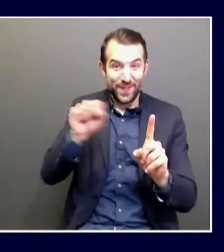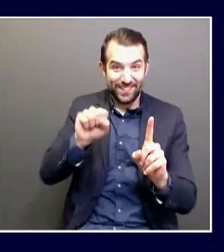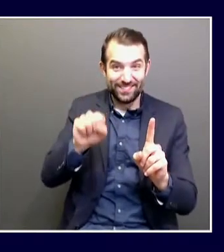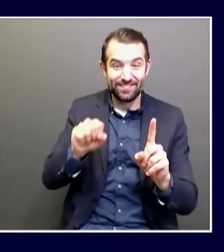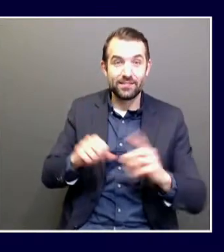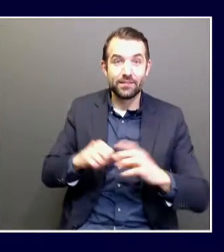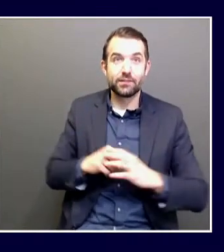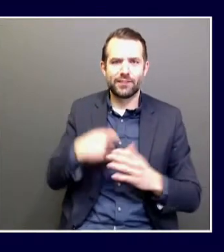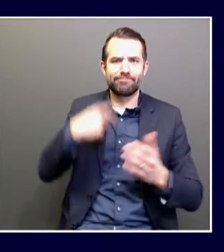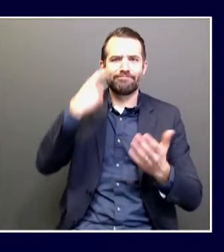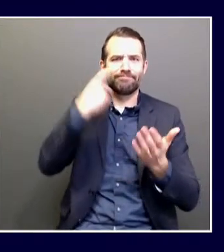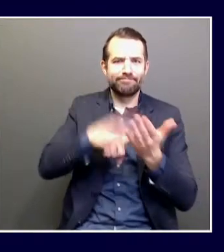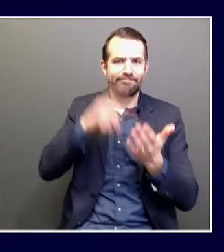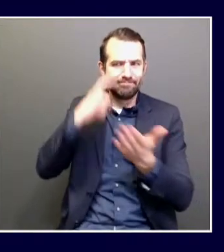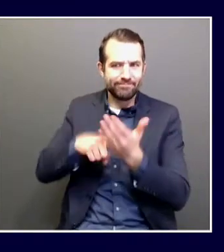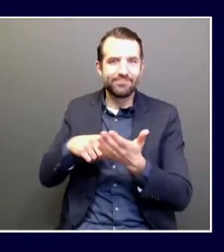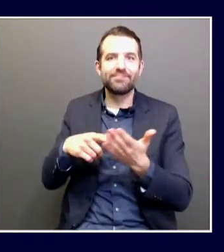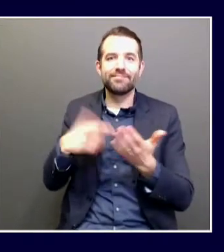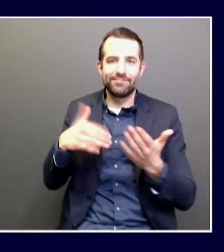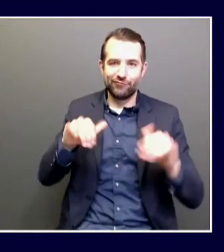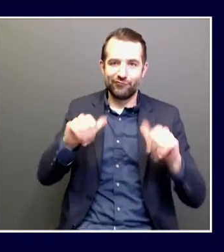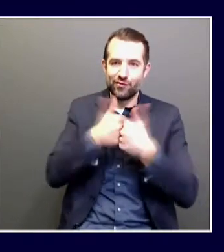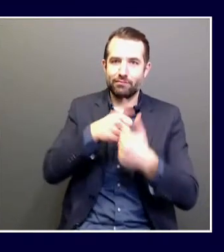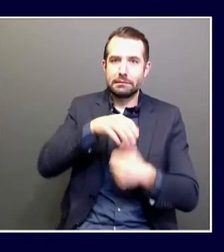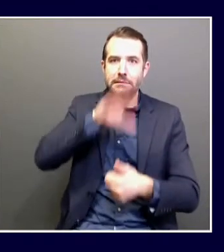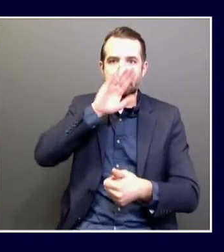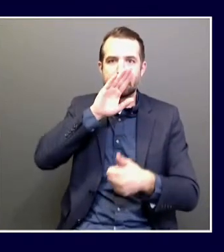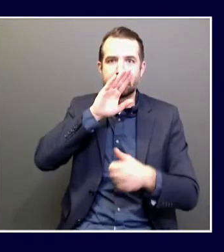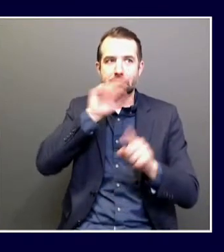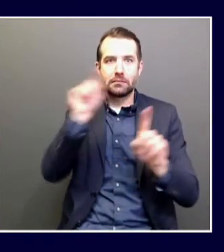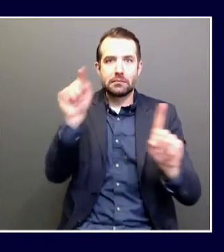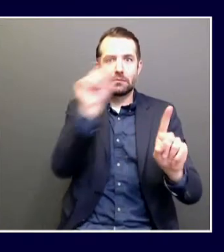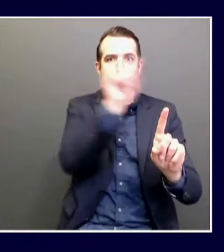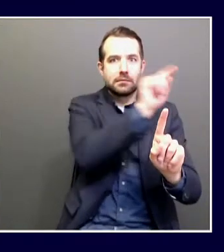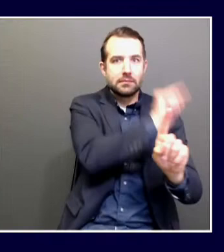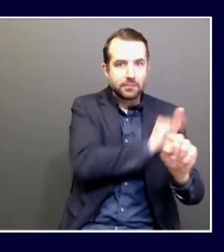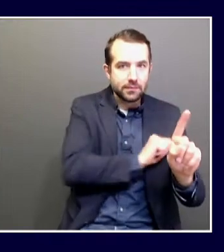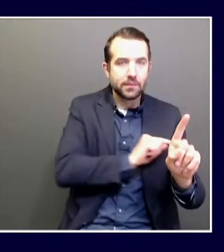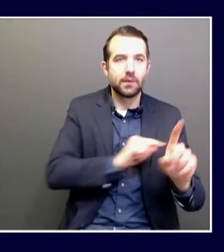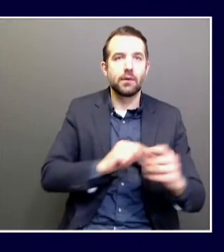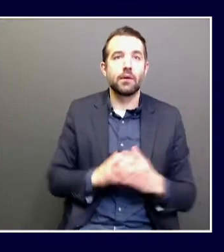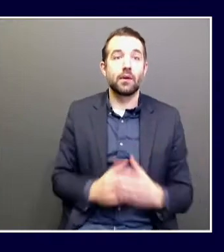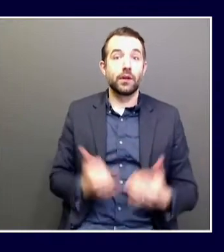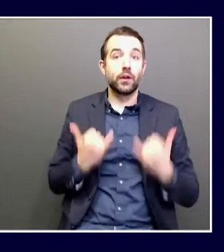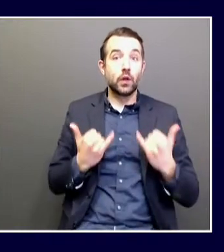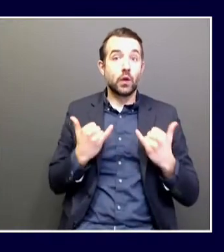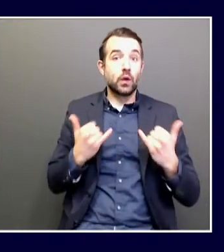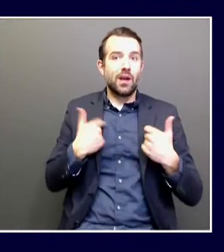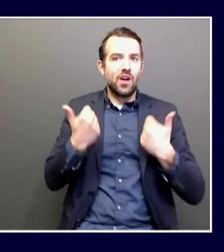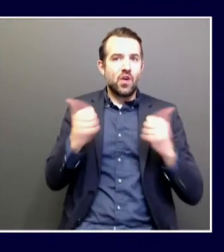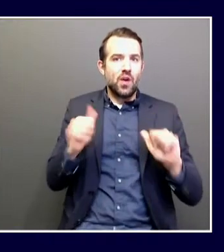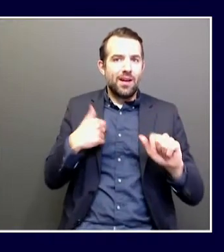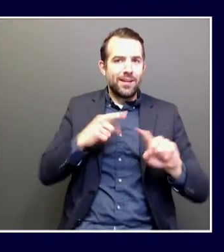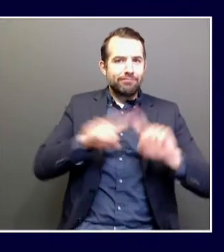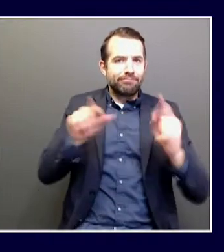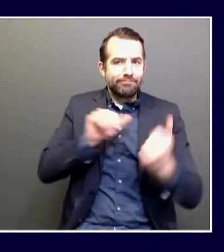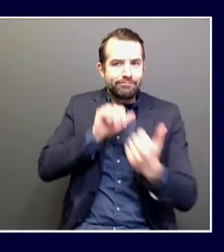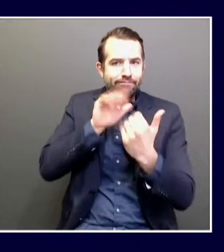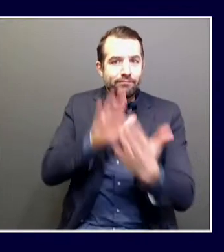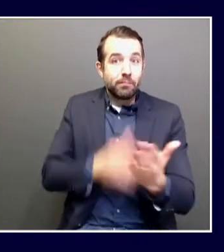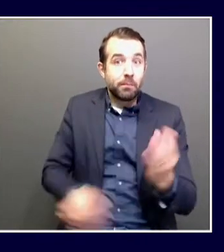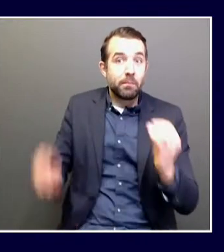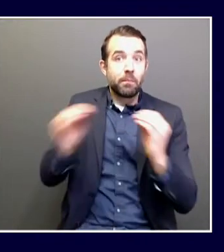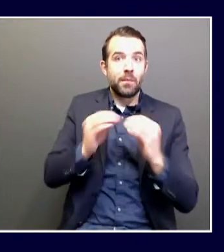we are doing to make testing just a bit easier to access. We are opening a